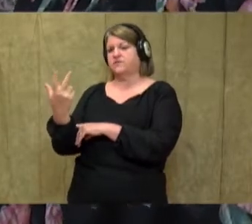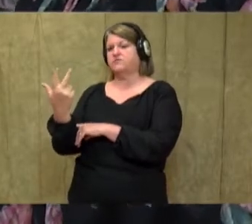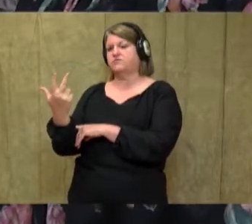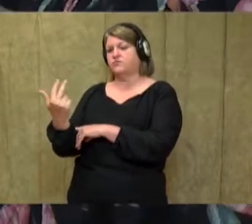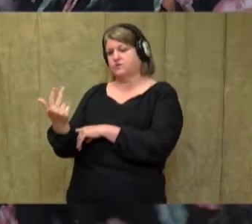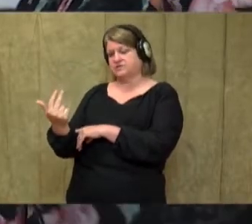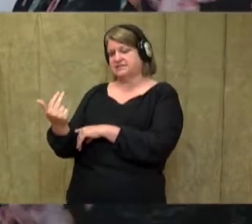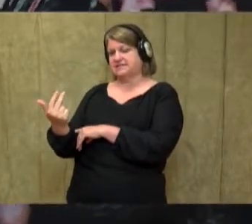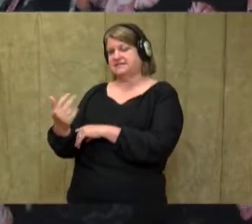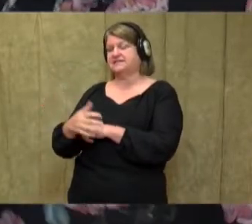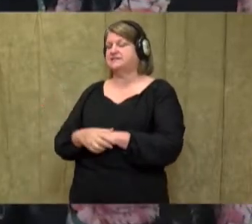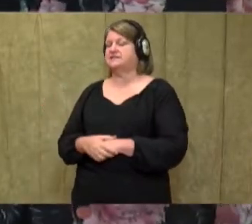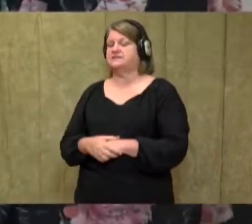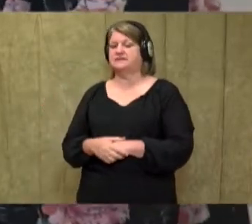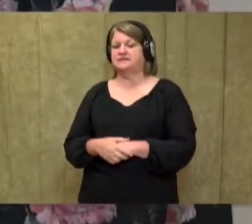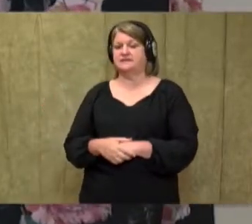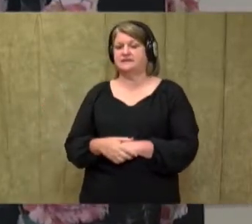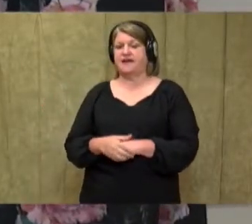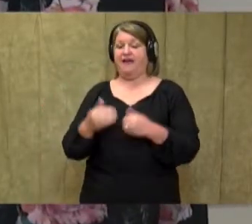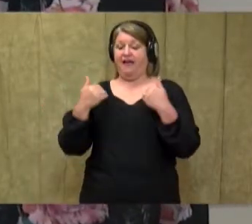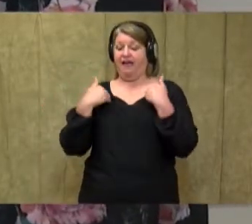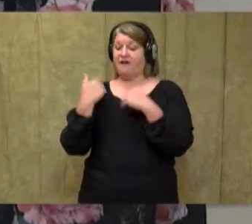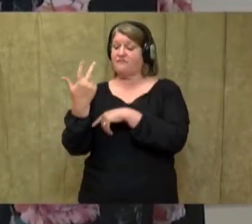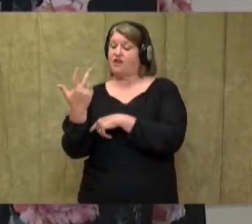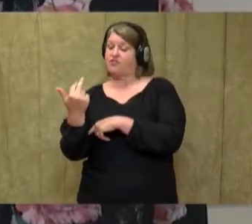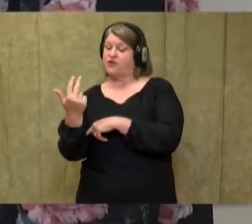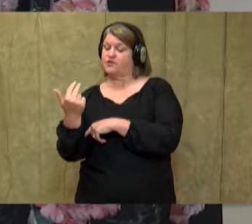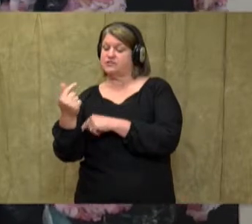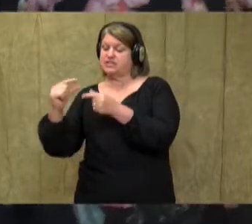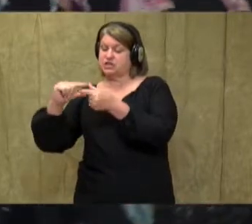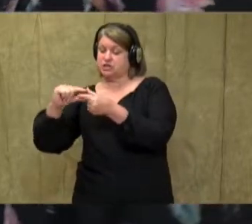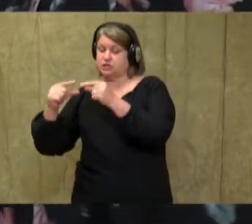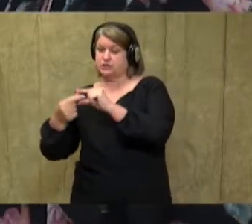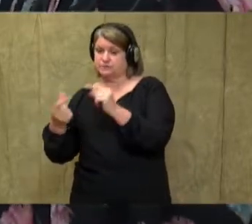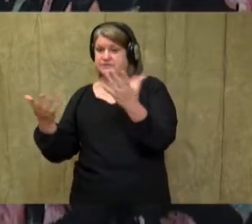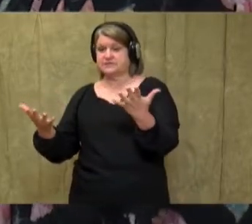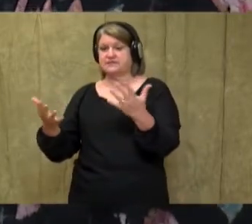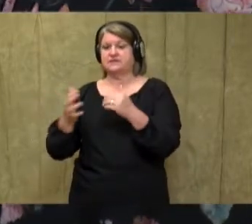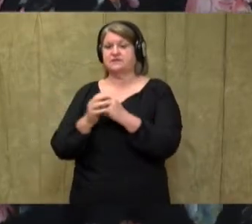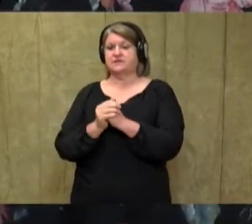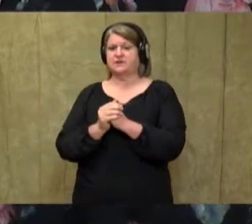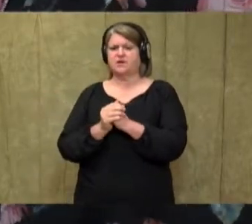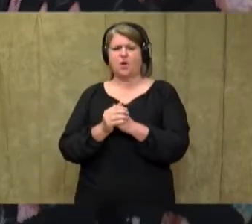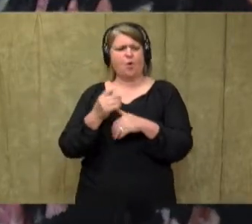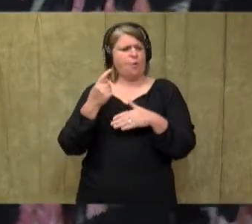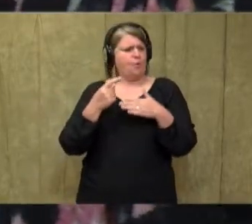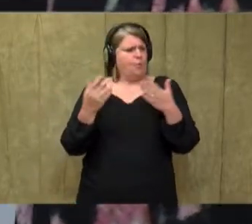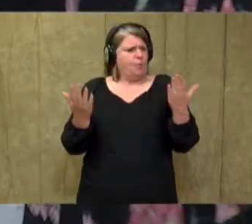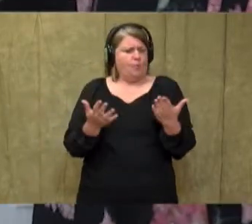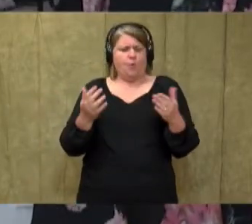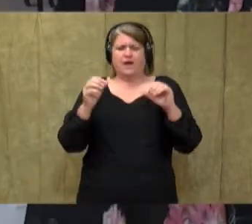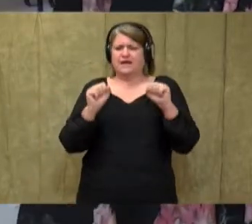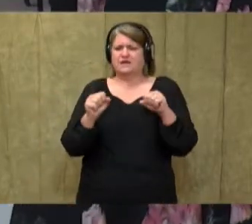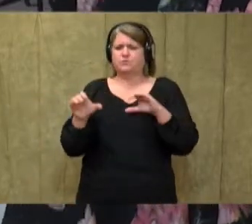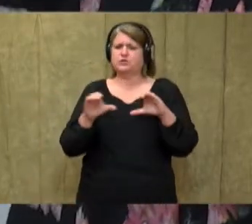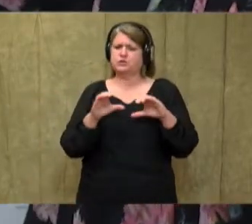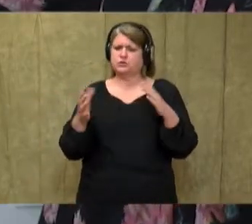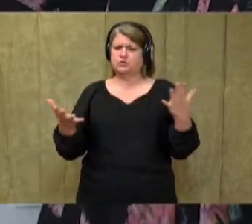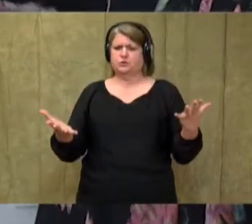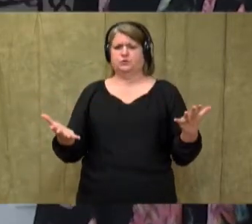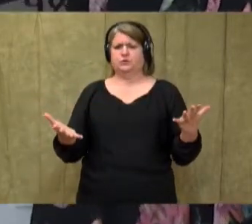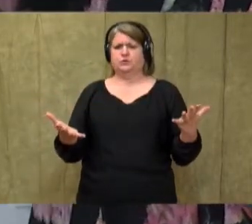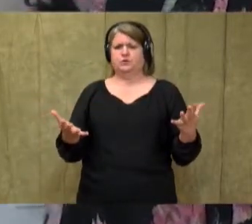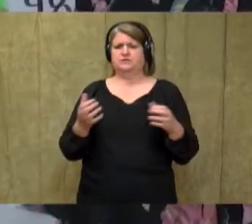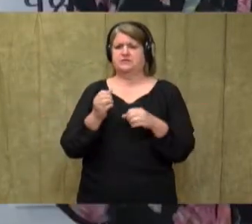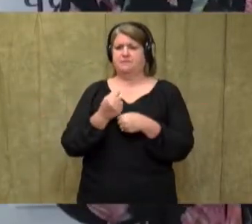12, 13. I have 13 cubes. What could we do to make this group